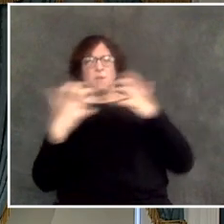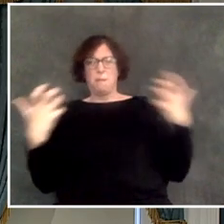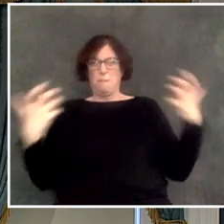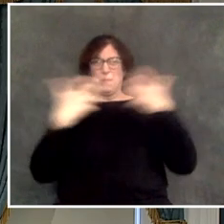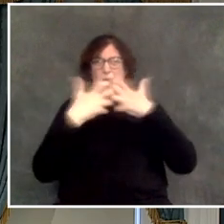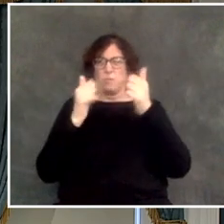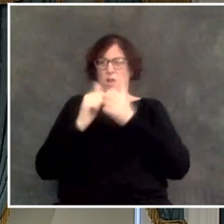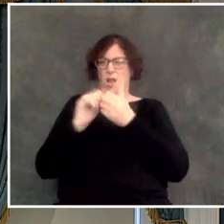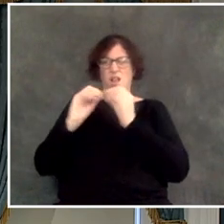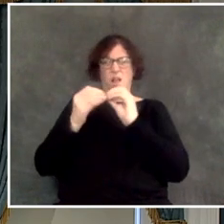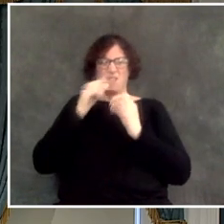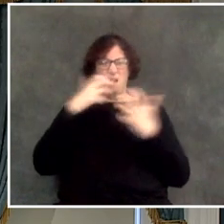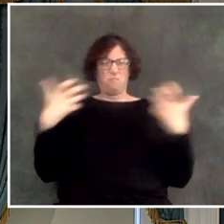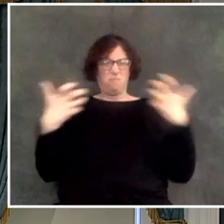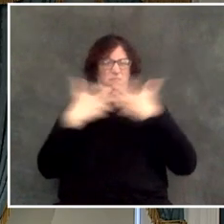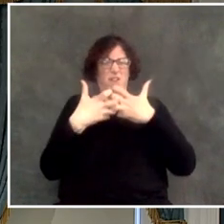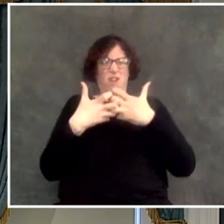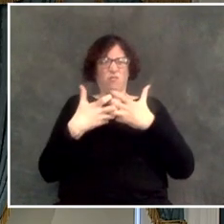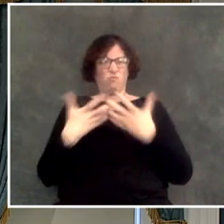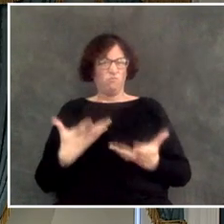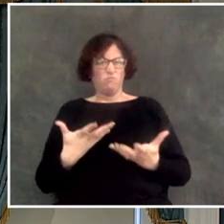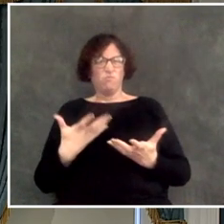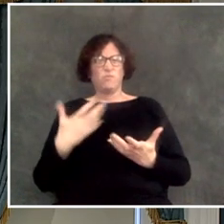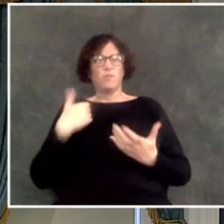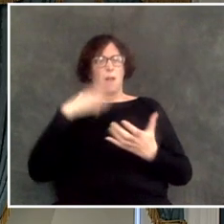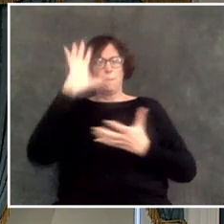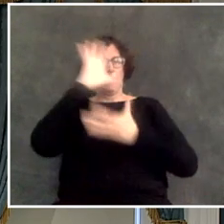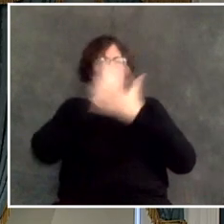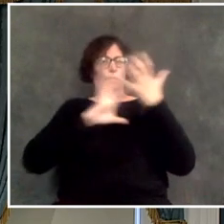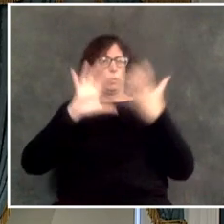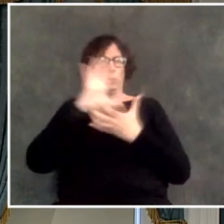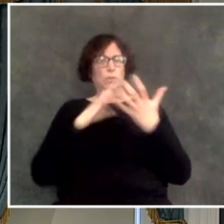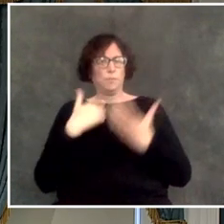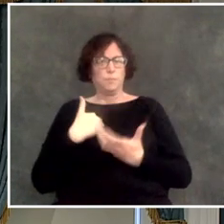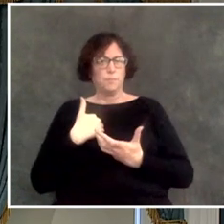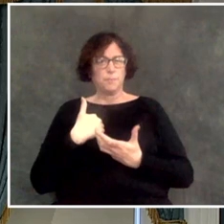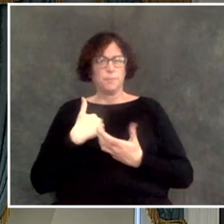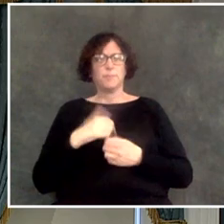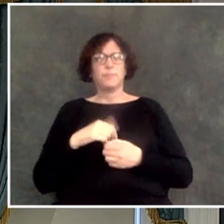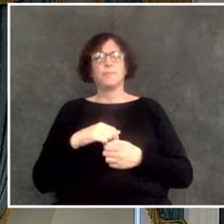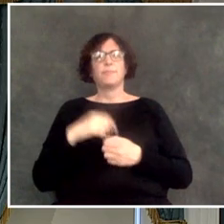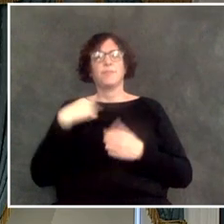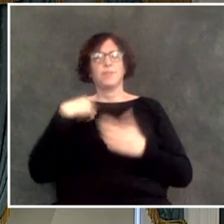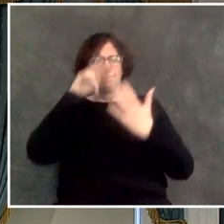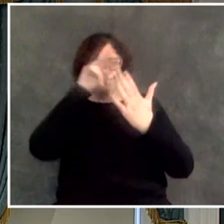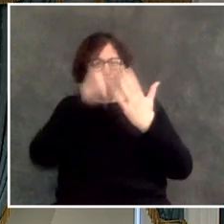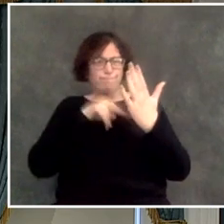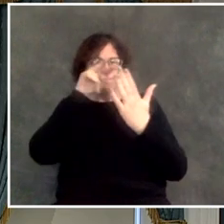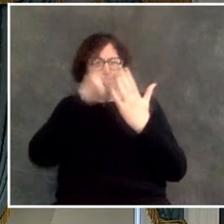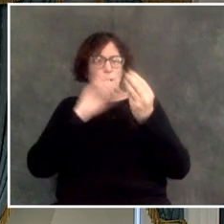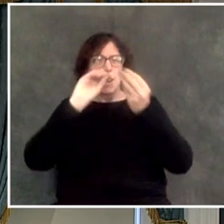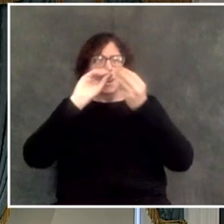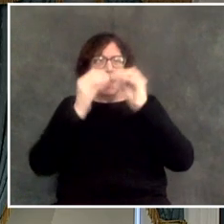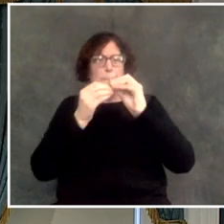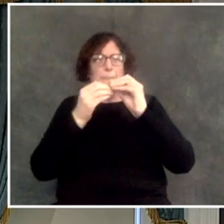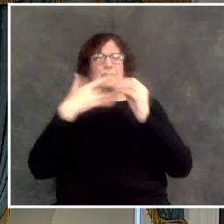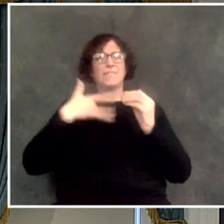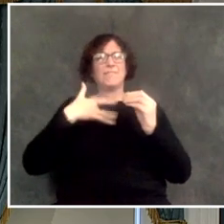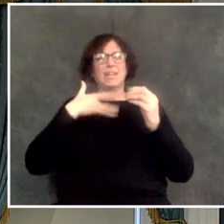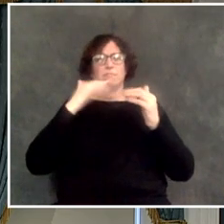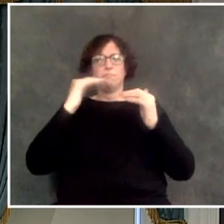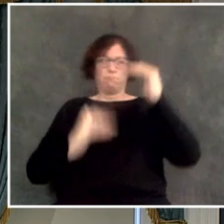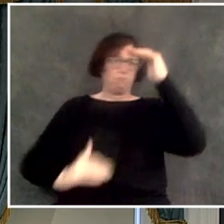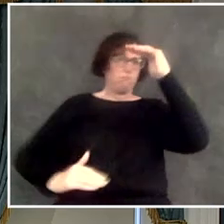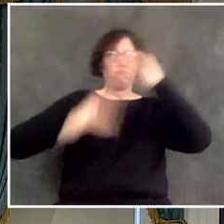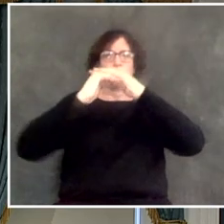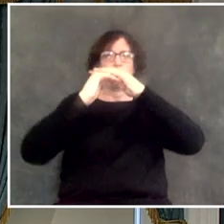The number of new hospitalizations appears to have peaked and is going down. It would have to be accelerating for us to need so